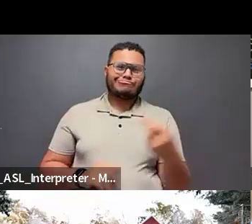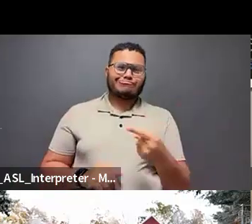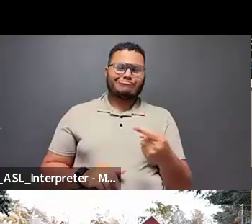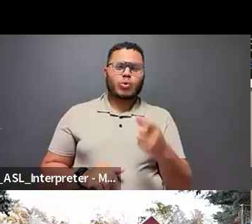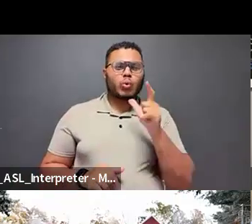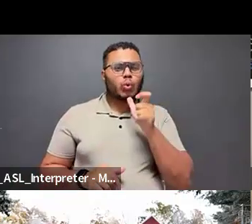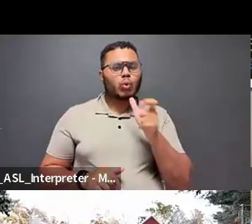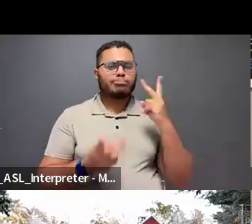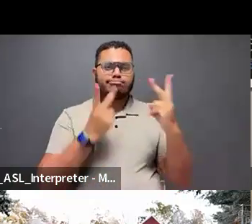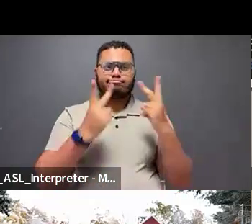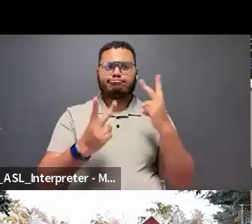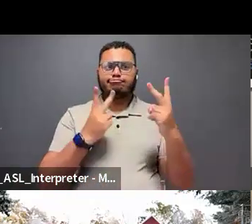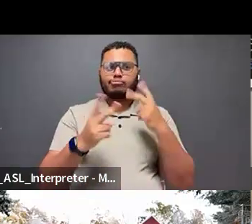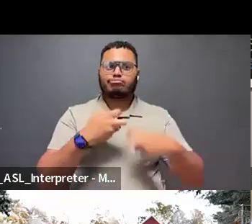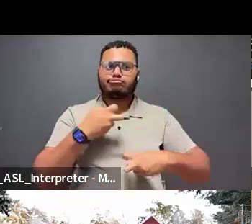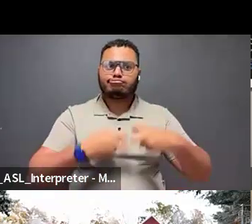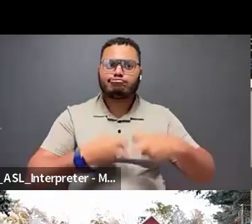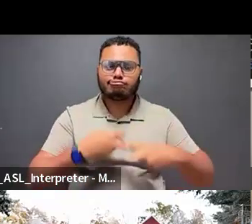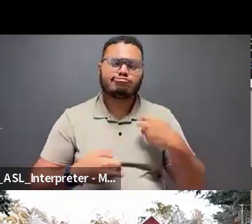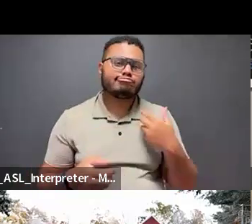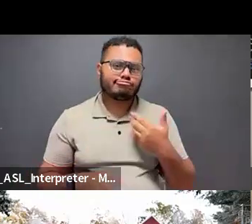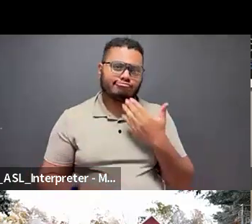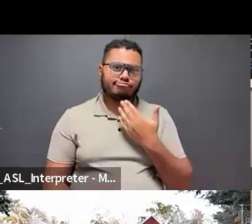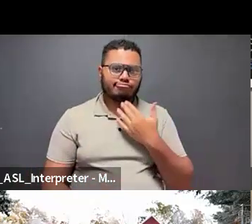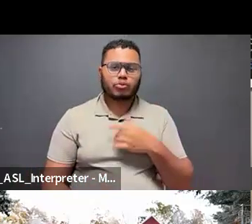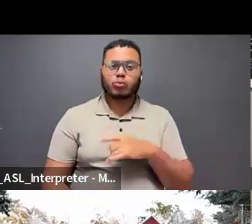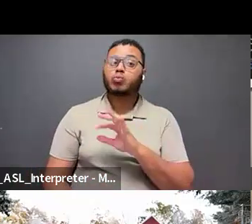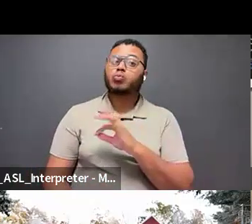impaired. Thank you. Thank you.